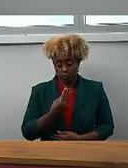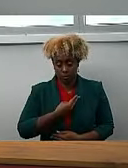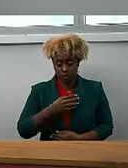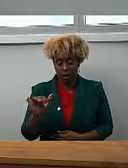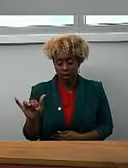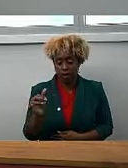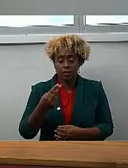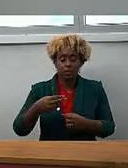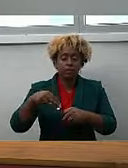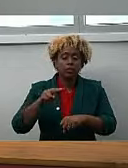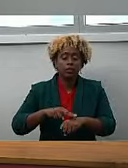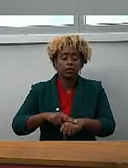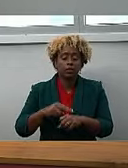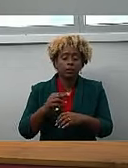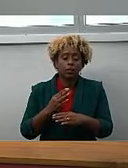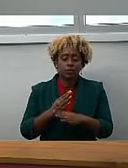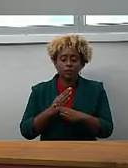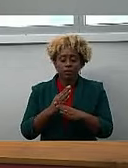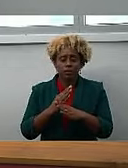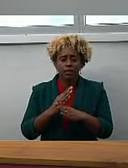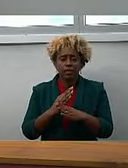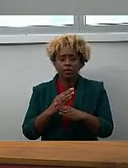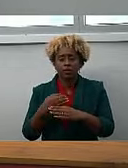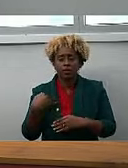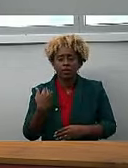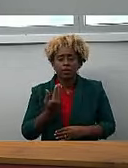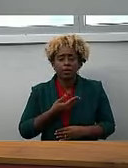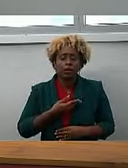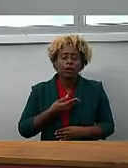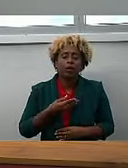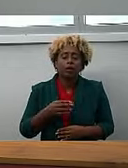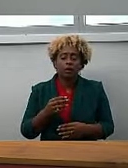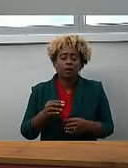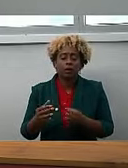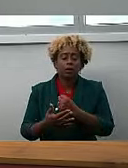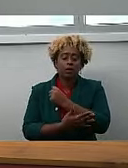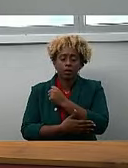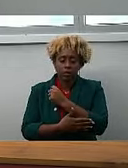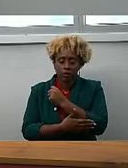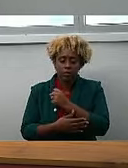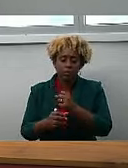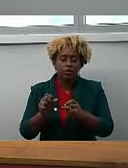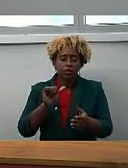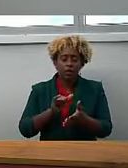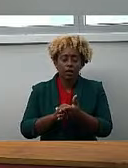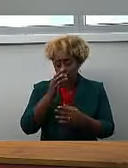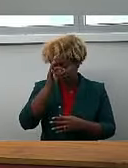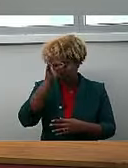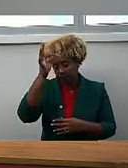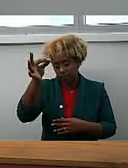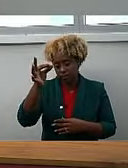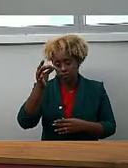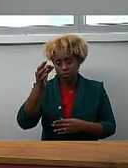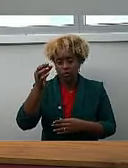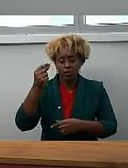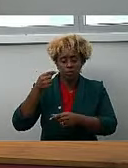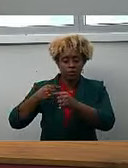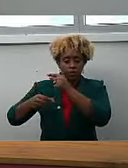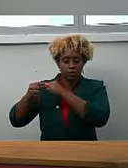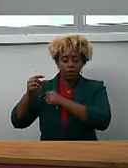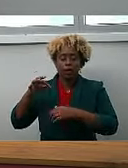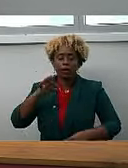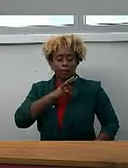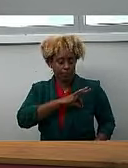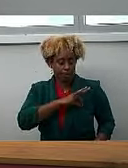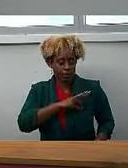our patrimony so that future generations of Grenadians can continue to benefit from the courage,